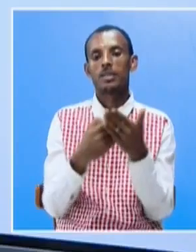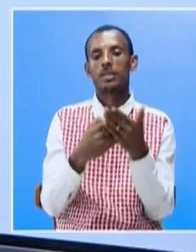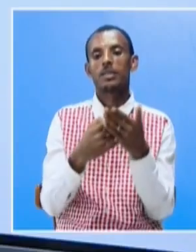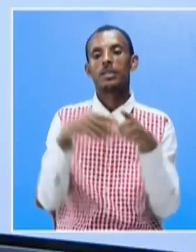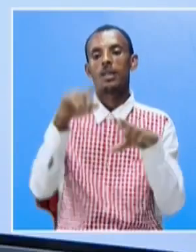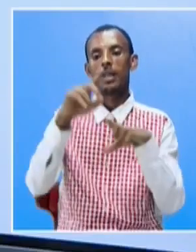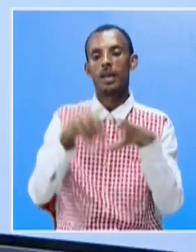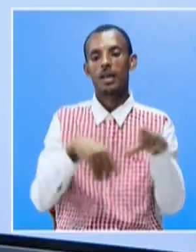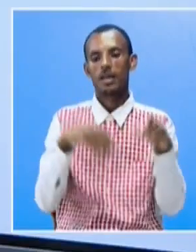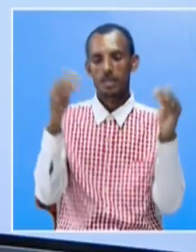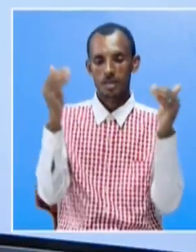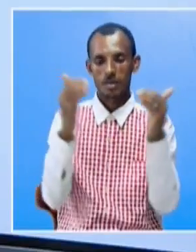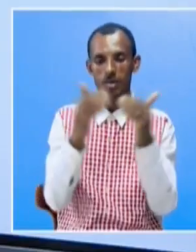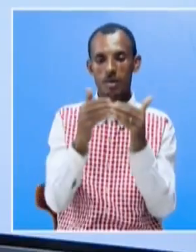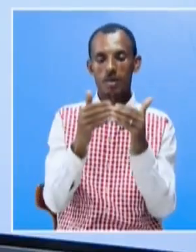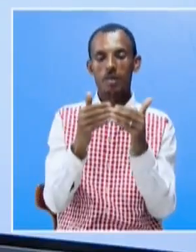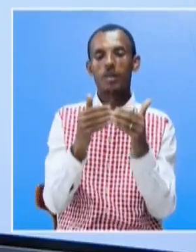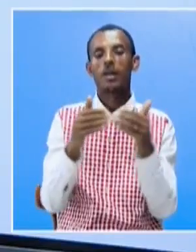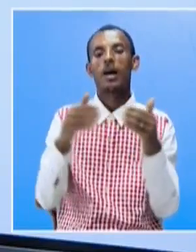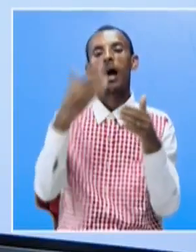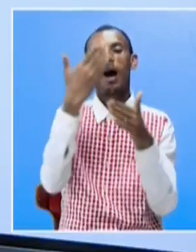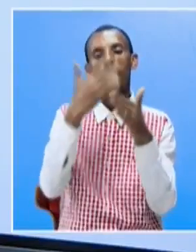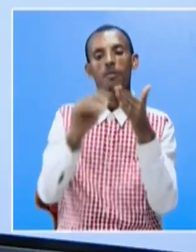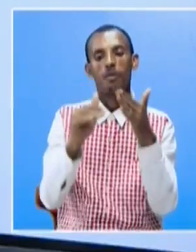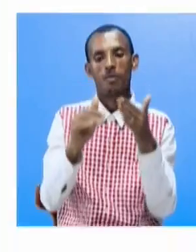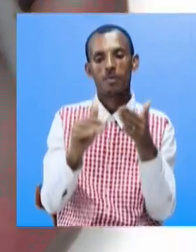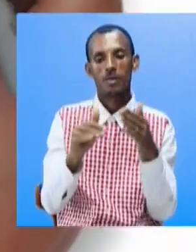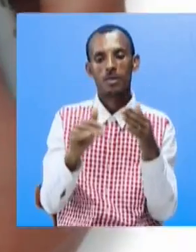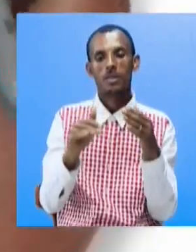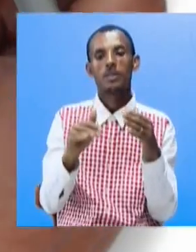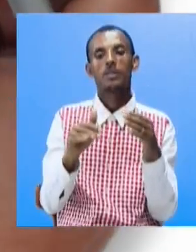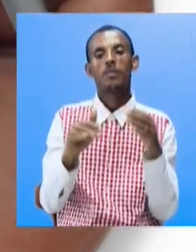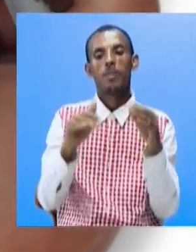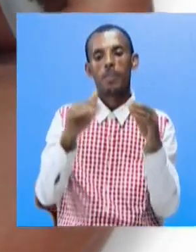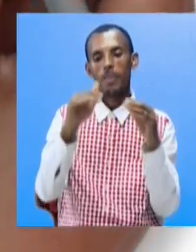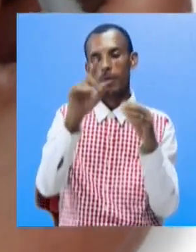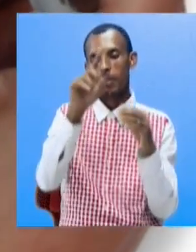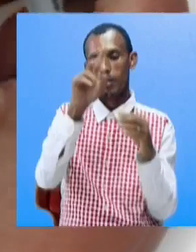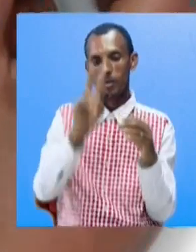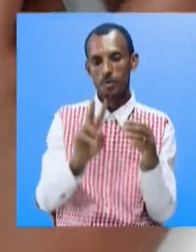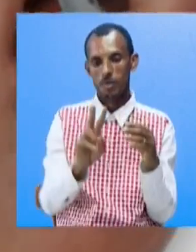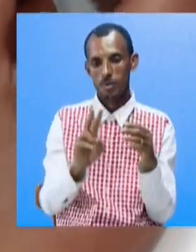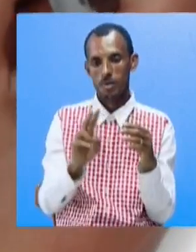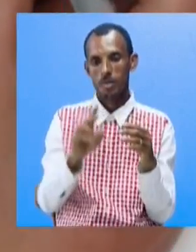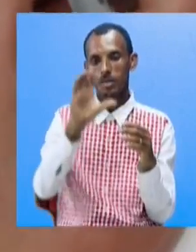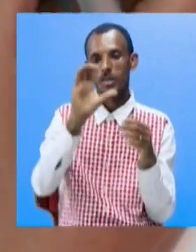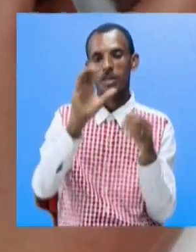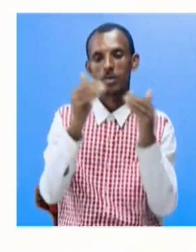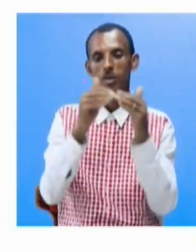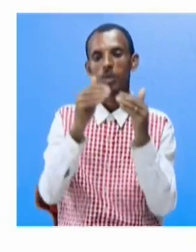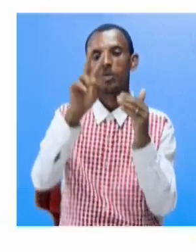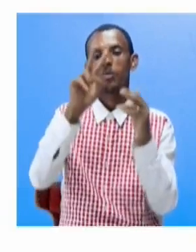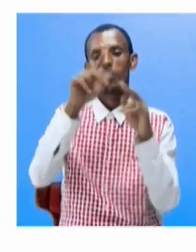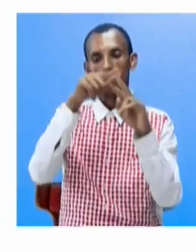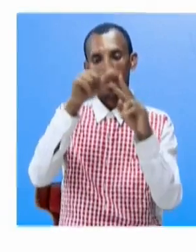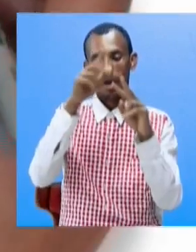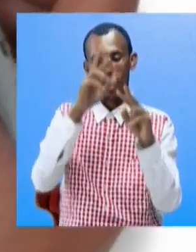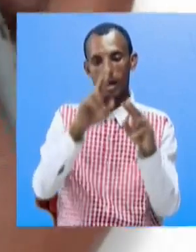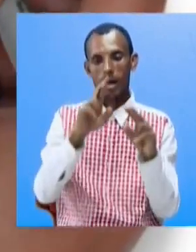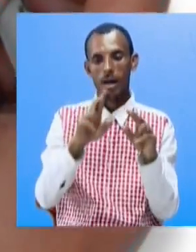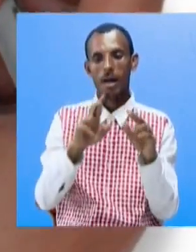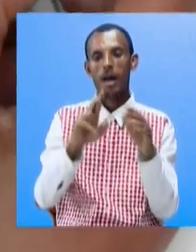is half of a circumference. We know that circumference is given by 2 pi r. Half